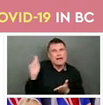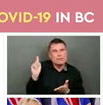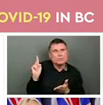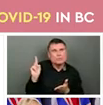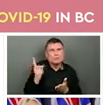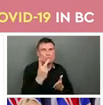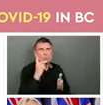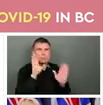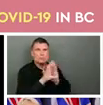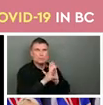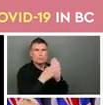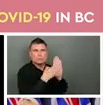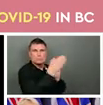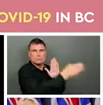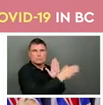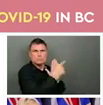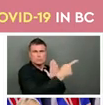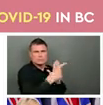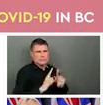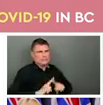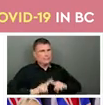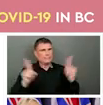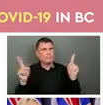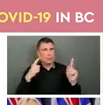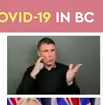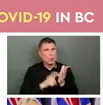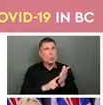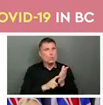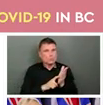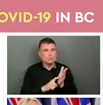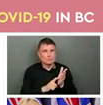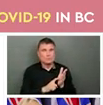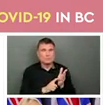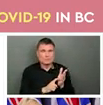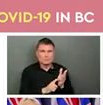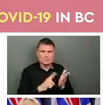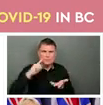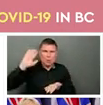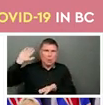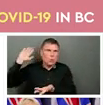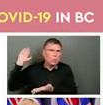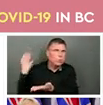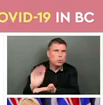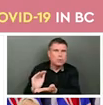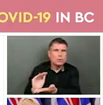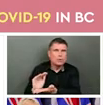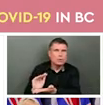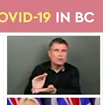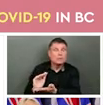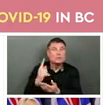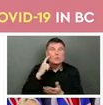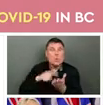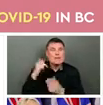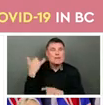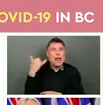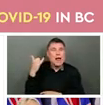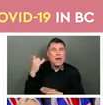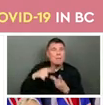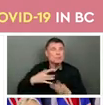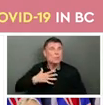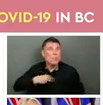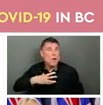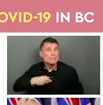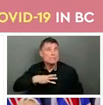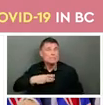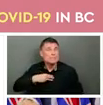to see not only light color yellow in many, many places in the province, but that white, which indicates that in many communities